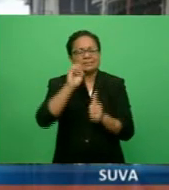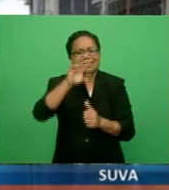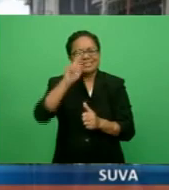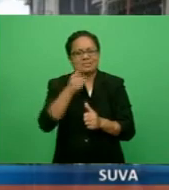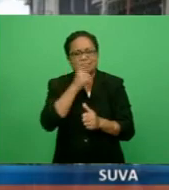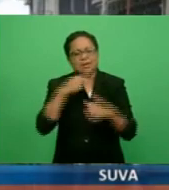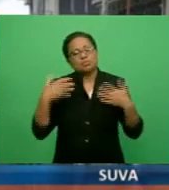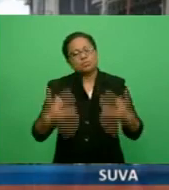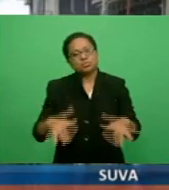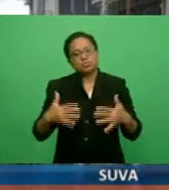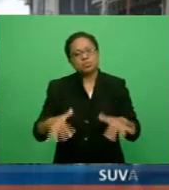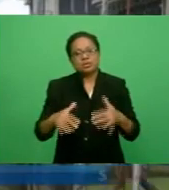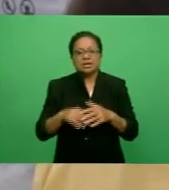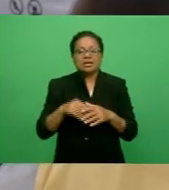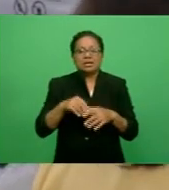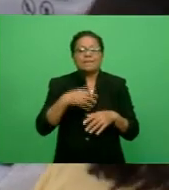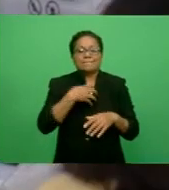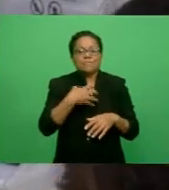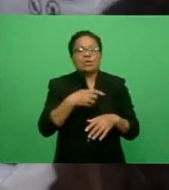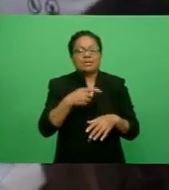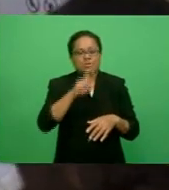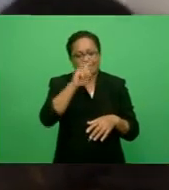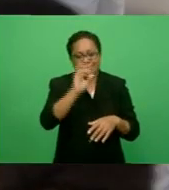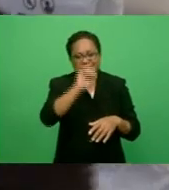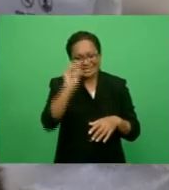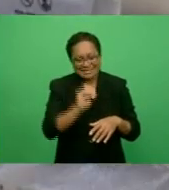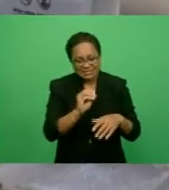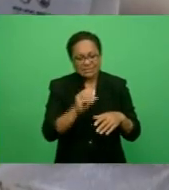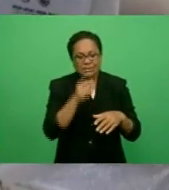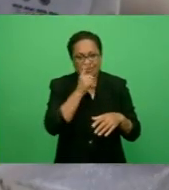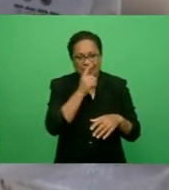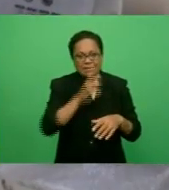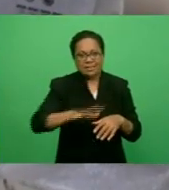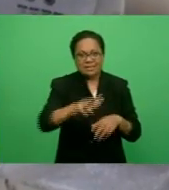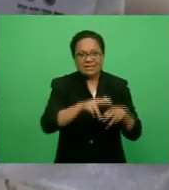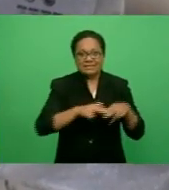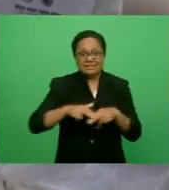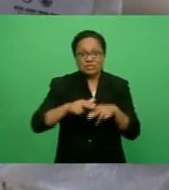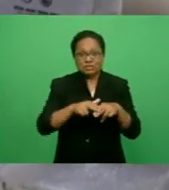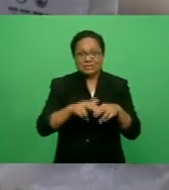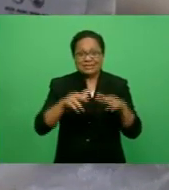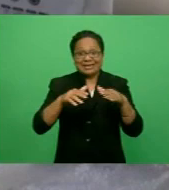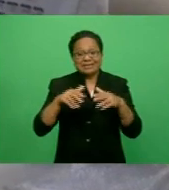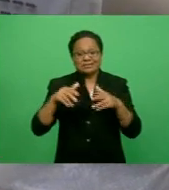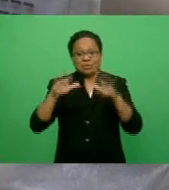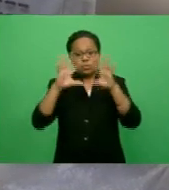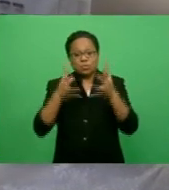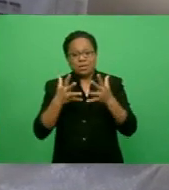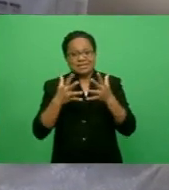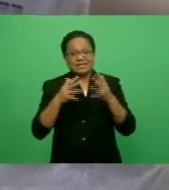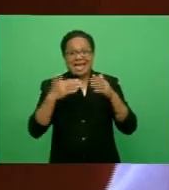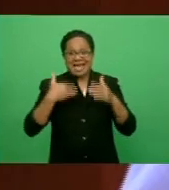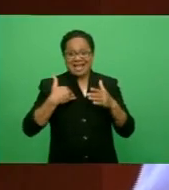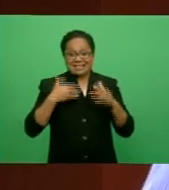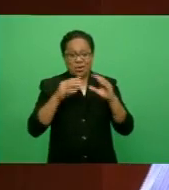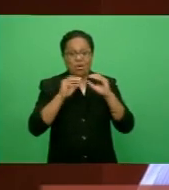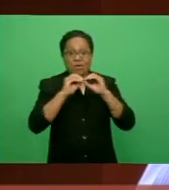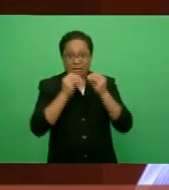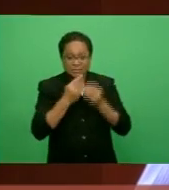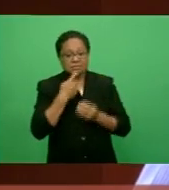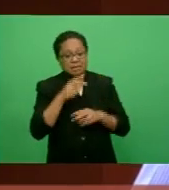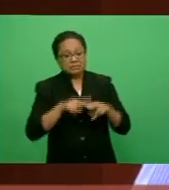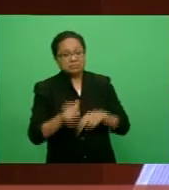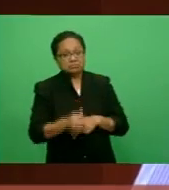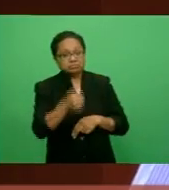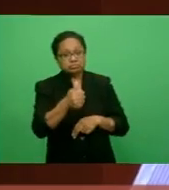or more than 1% of our population, for COVID-19, and have been highly ranked by the World Health Organization. Last week,